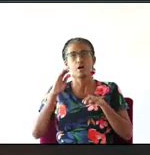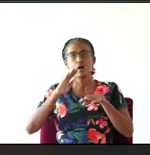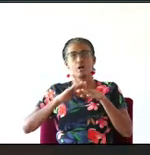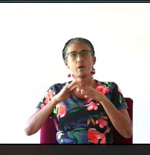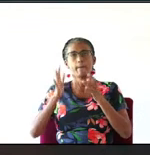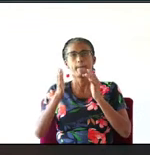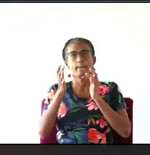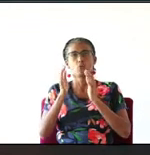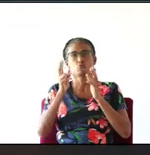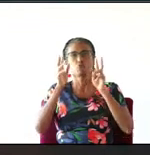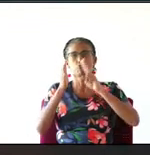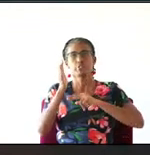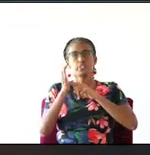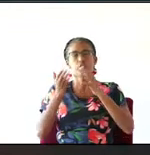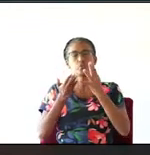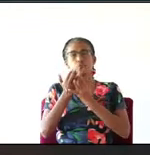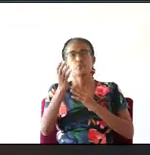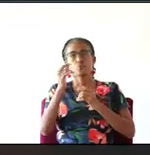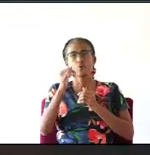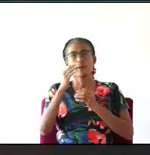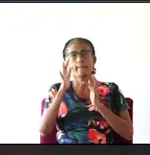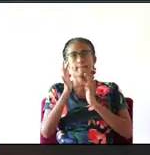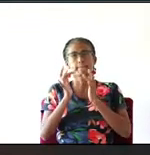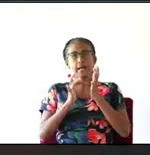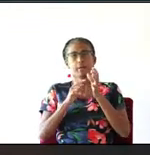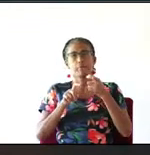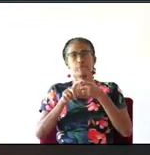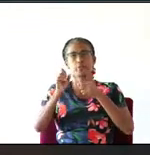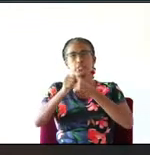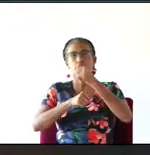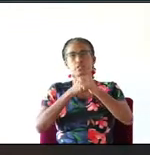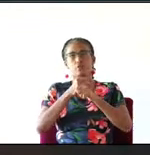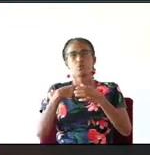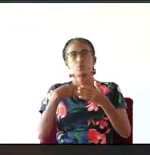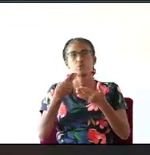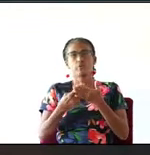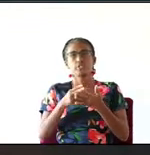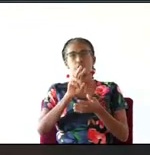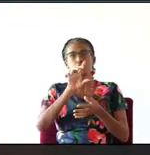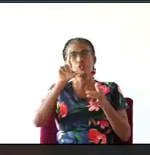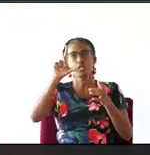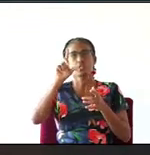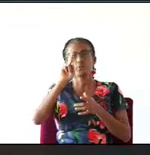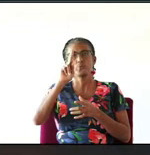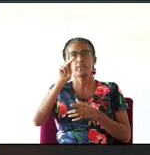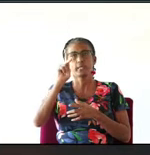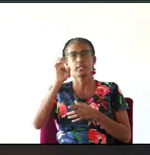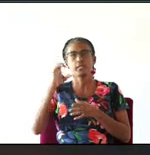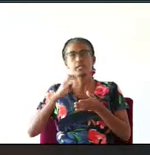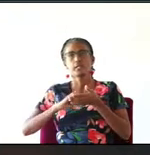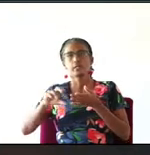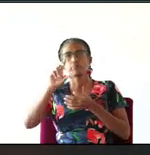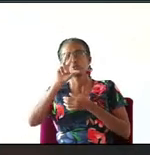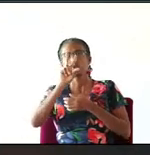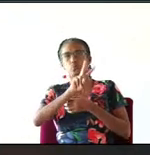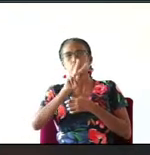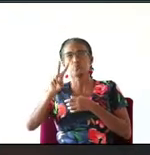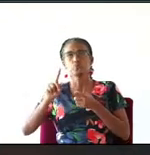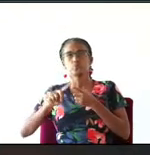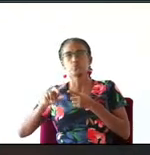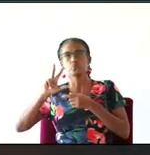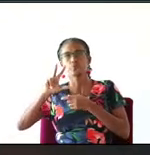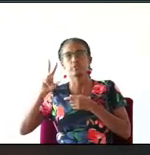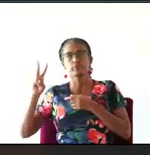Luke 22 to 24. And by next Sunday, we should be in John chapter 19,